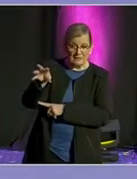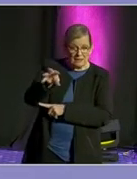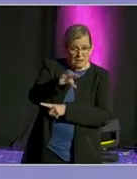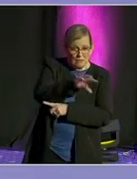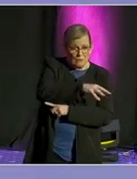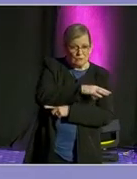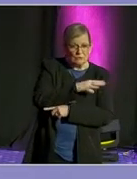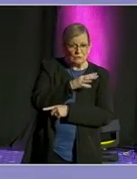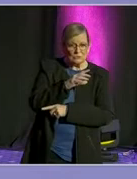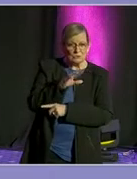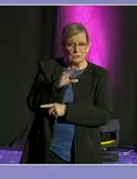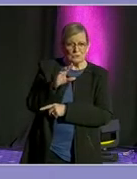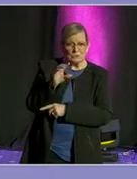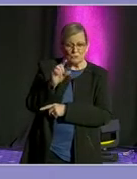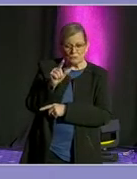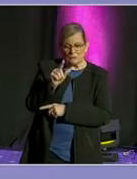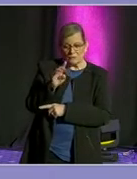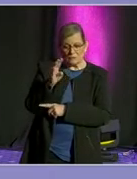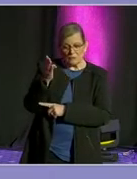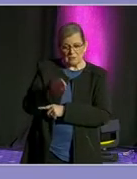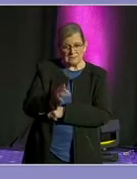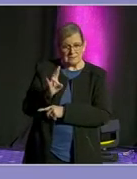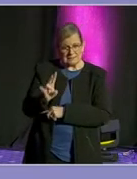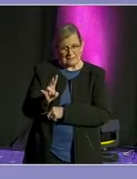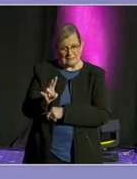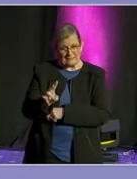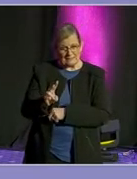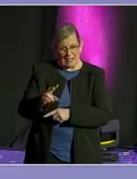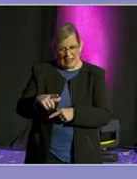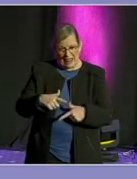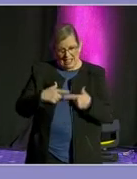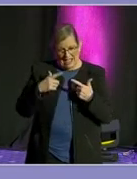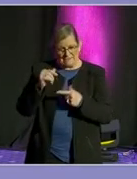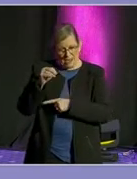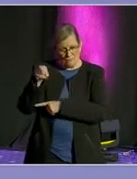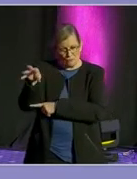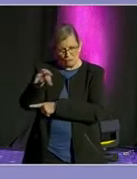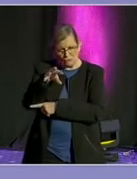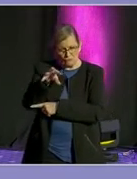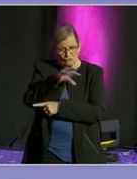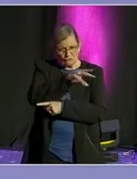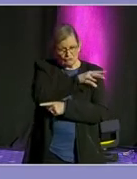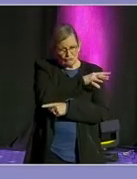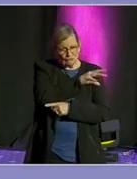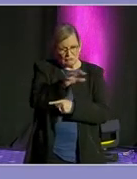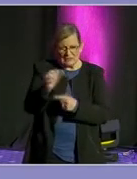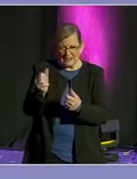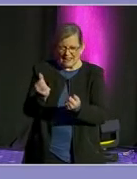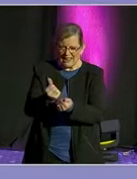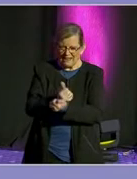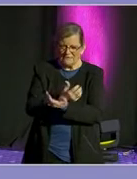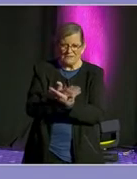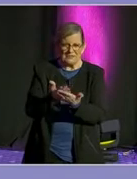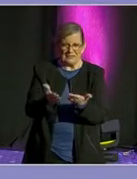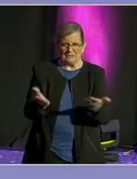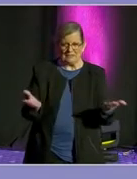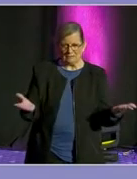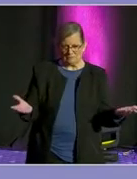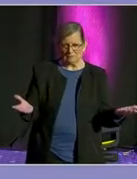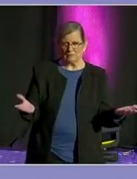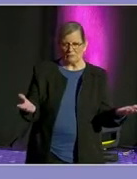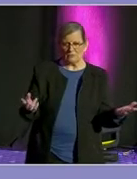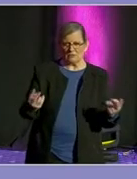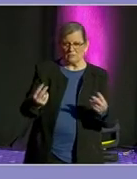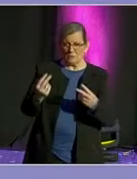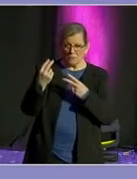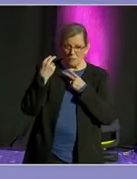at the tidal basin, including panoramic views of the white blossoms of the Yoshino trees at the Thomas Jefferson, Martin Luther King